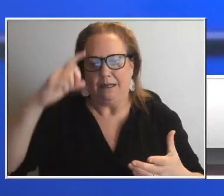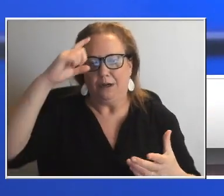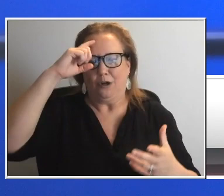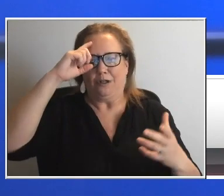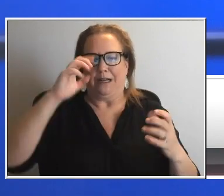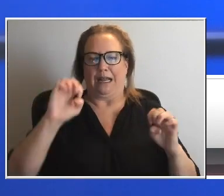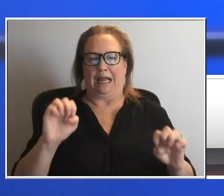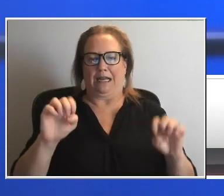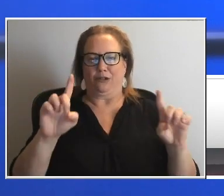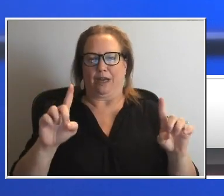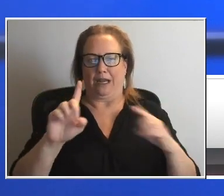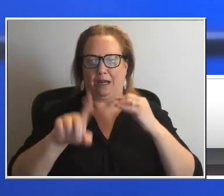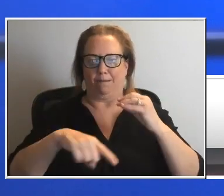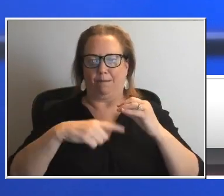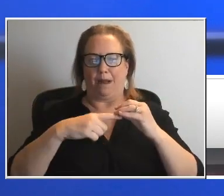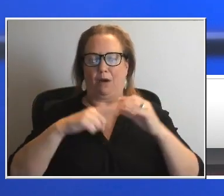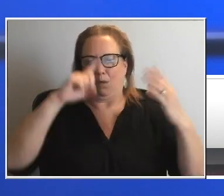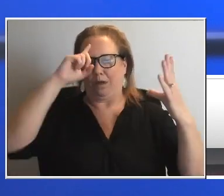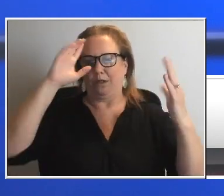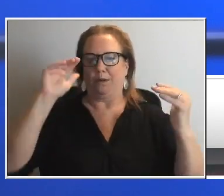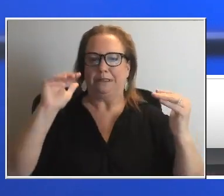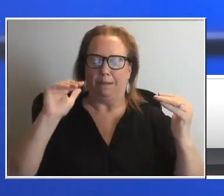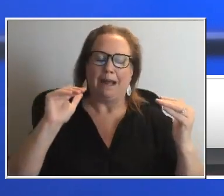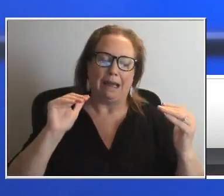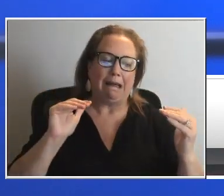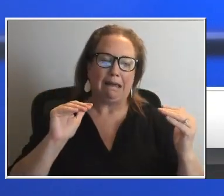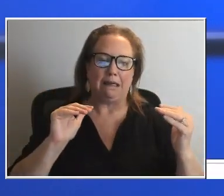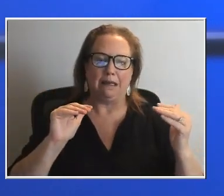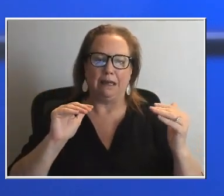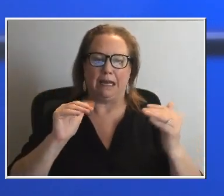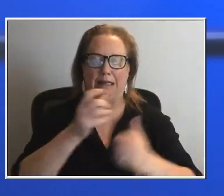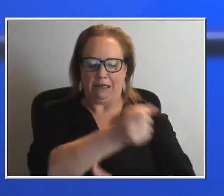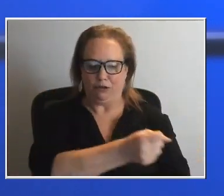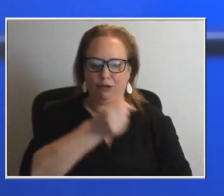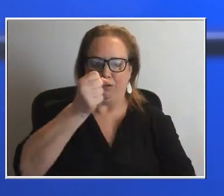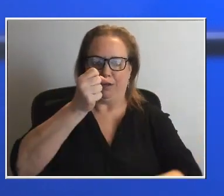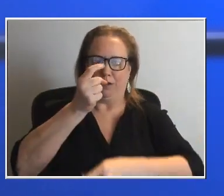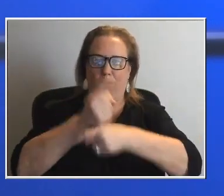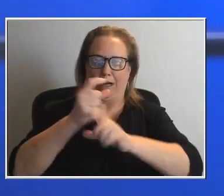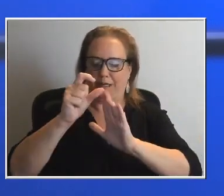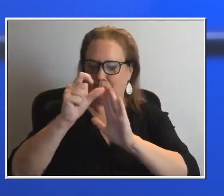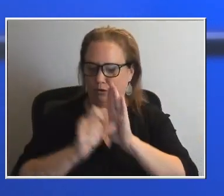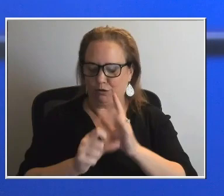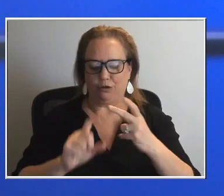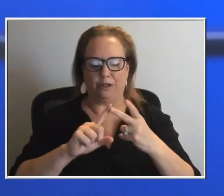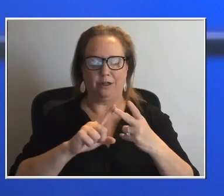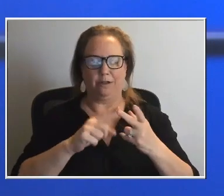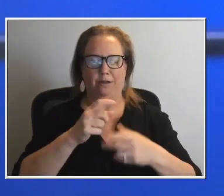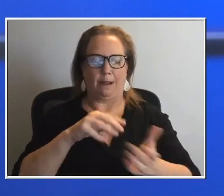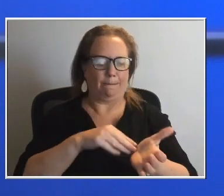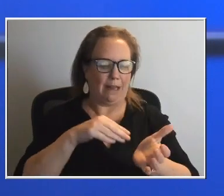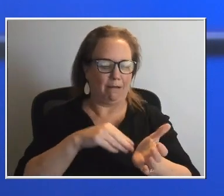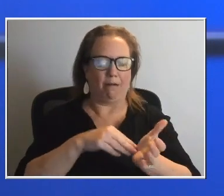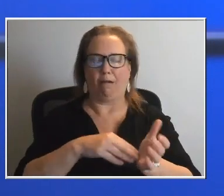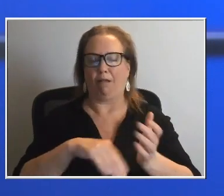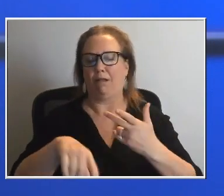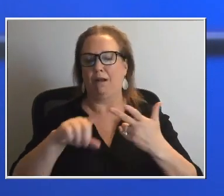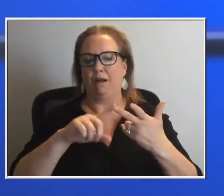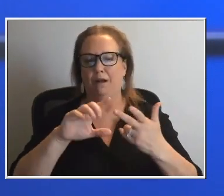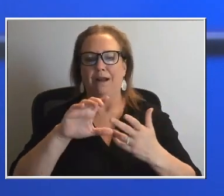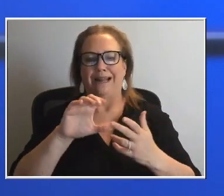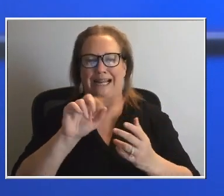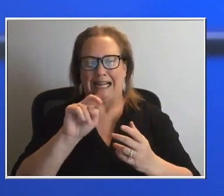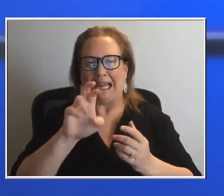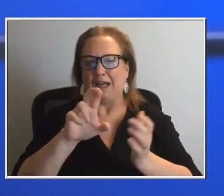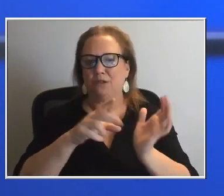you about what to expect, and get you in with the appropriate surgeons, medical, radiation oncologists, and just provide that